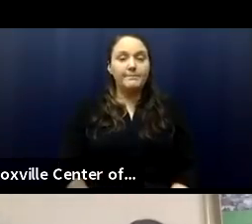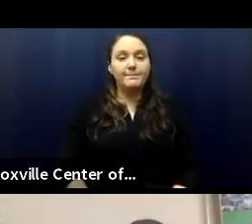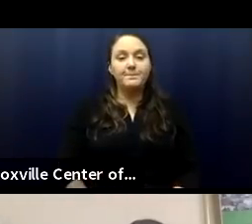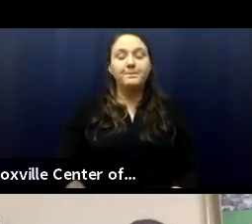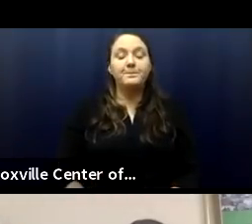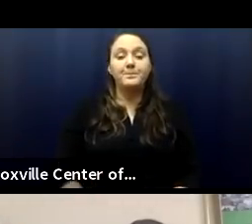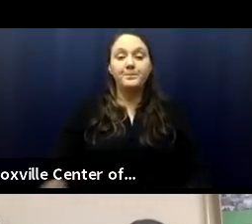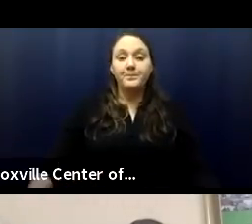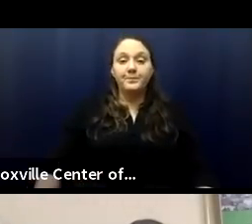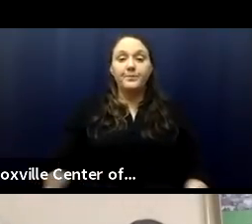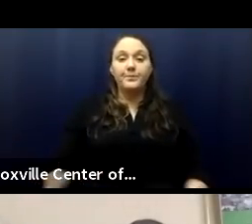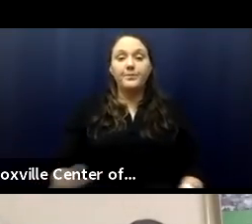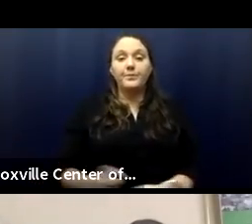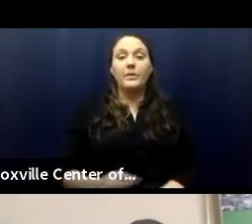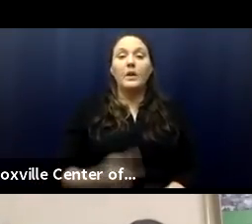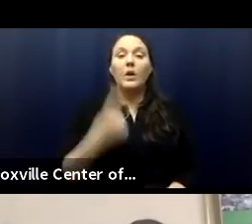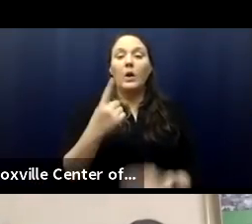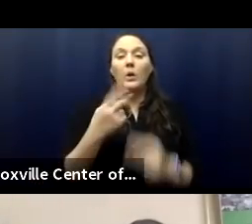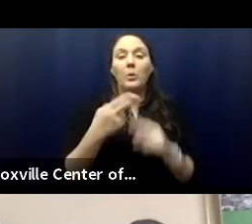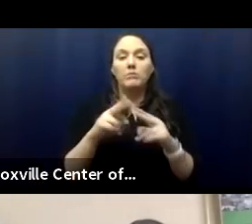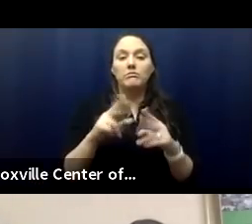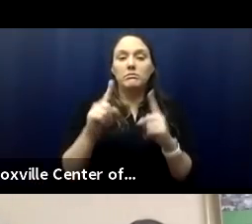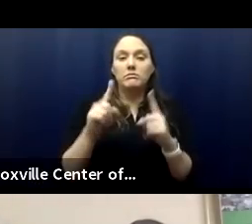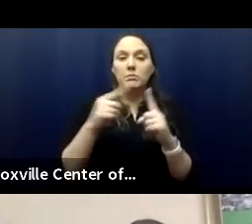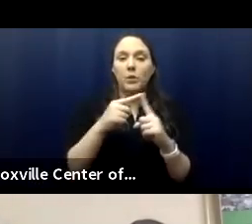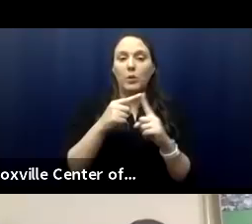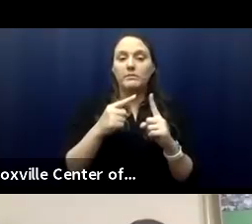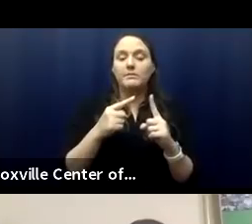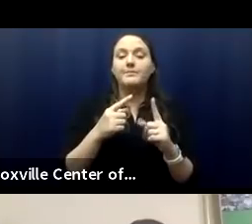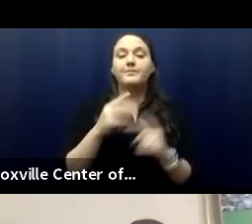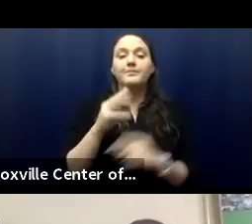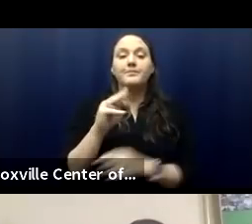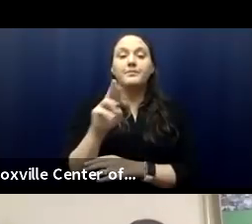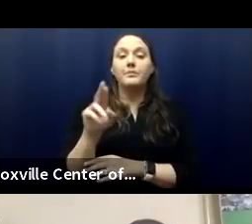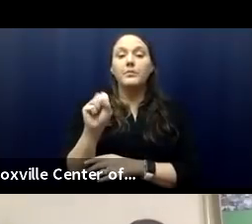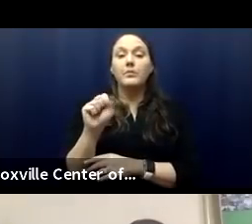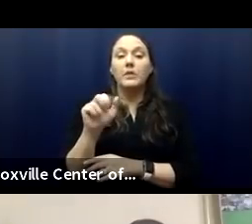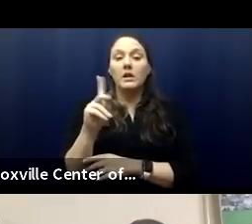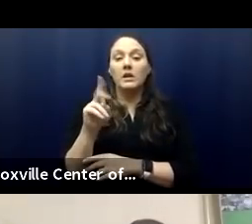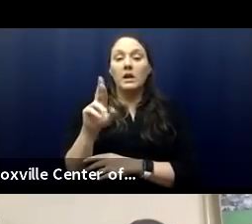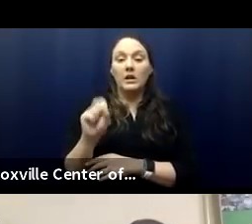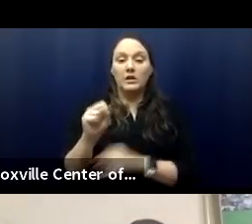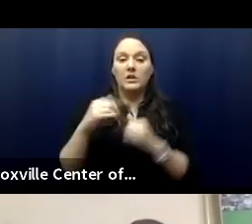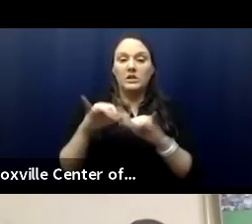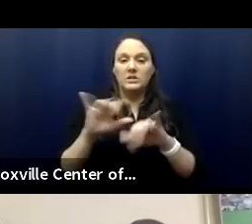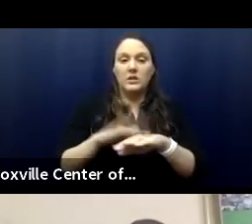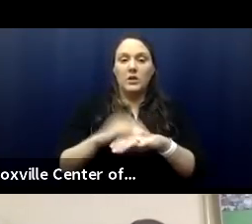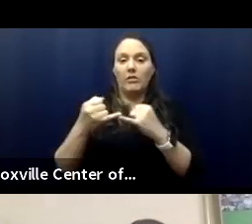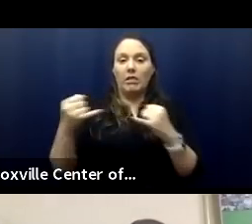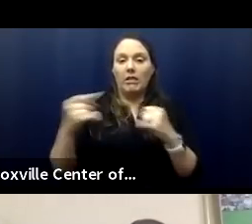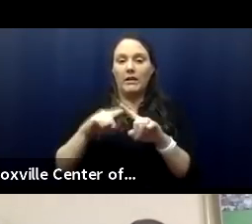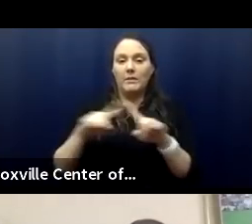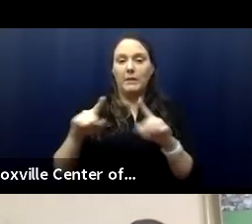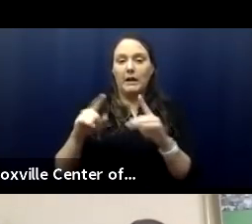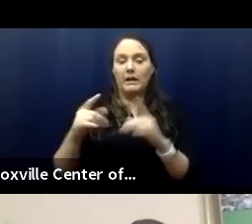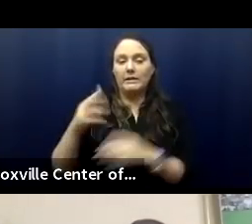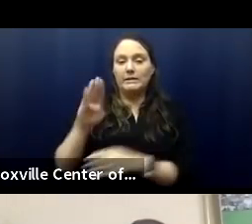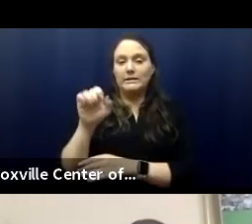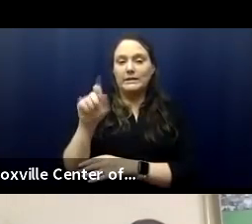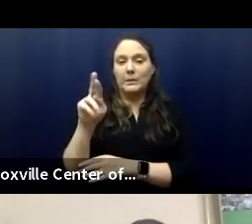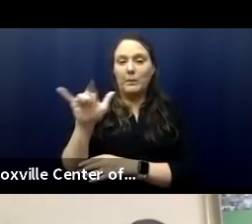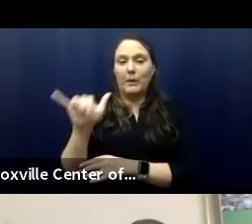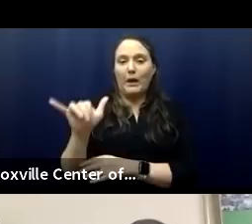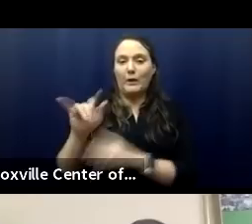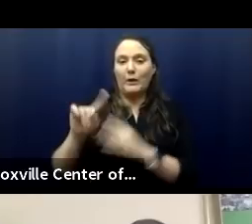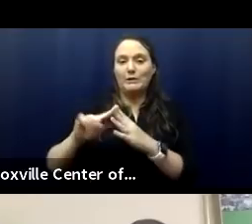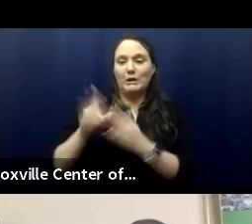Just one quick point. Mr. Sanders is still on the line with us, but his battery is starting to go on his laptop.